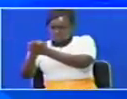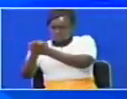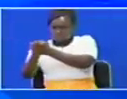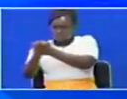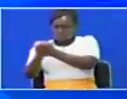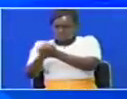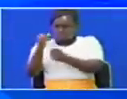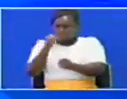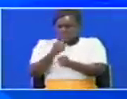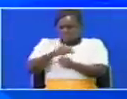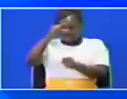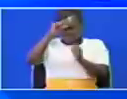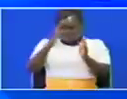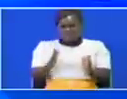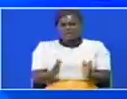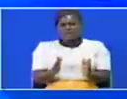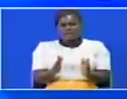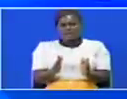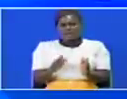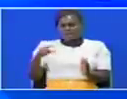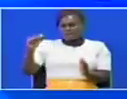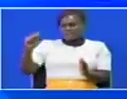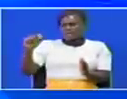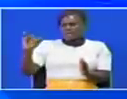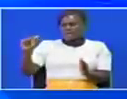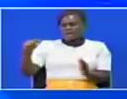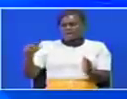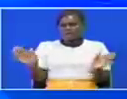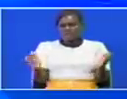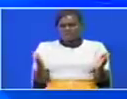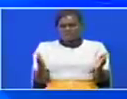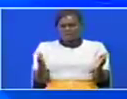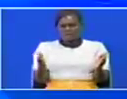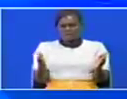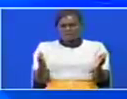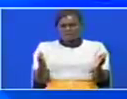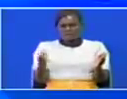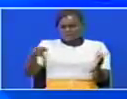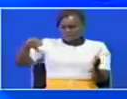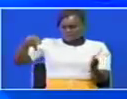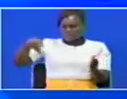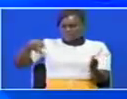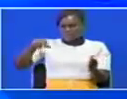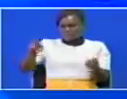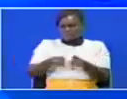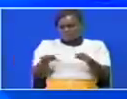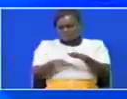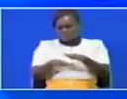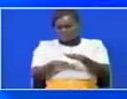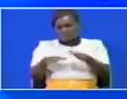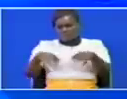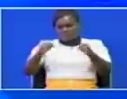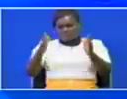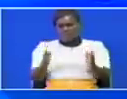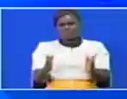for Nairobi governor a Gatanga affair. Sonko says after making the former Gatanga MP David Murathe the vice chairman of